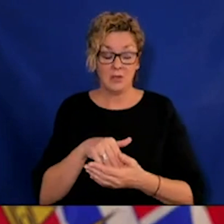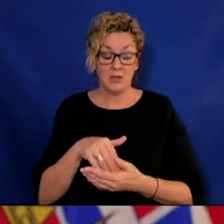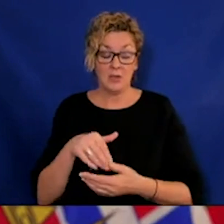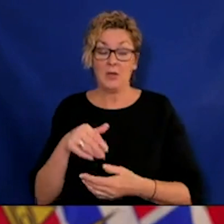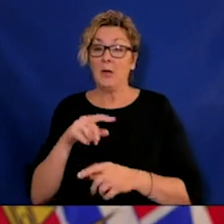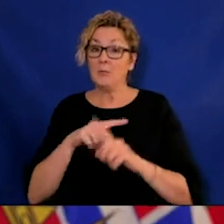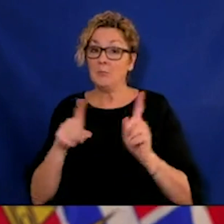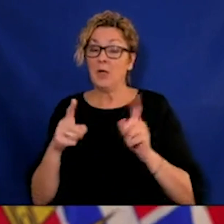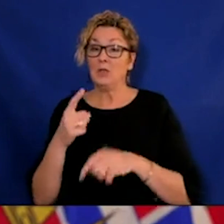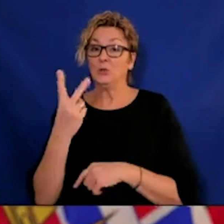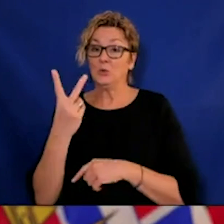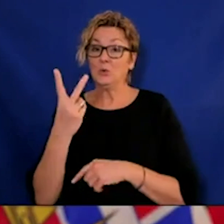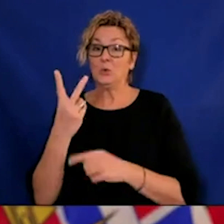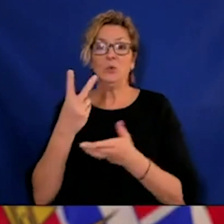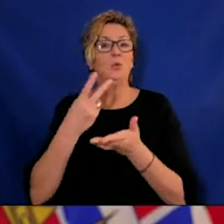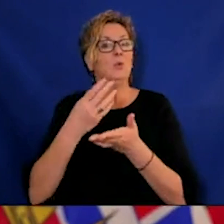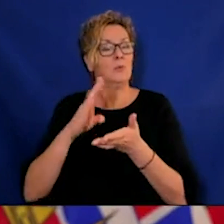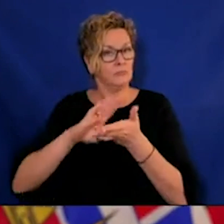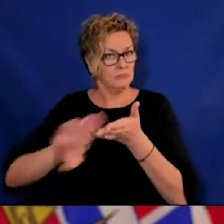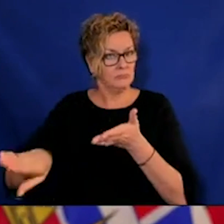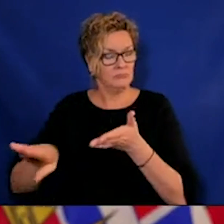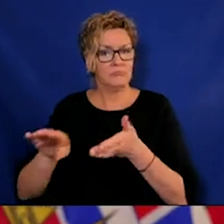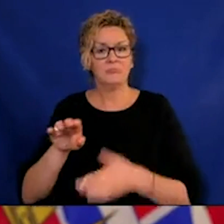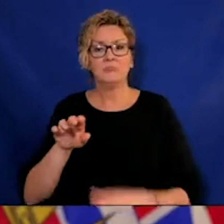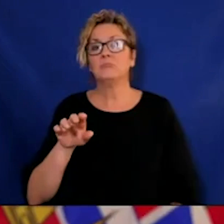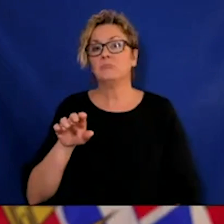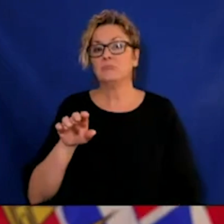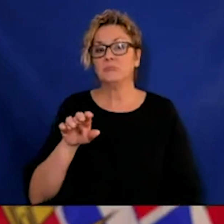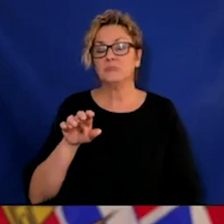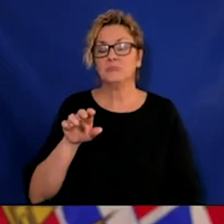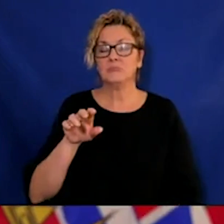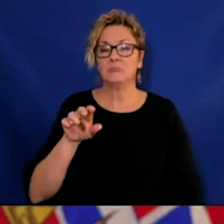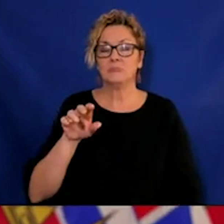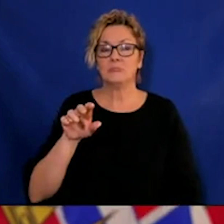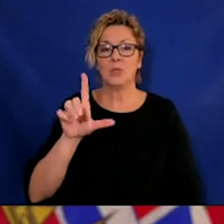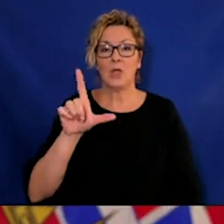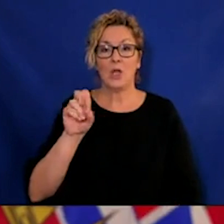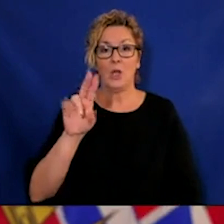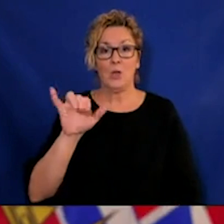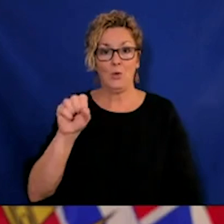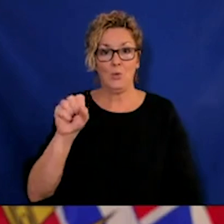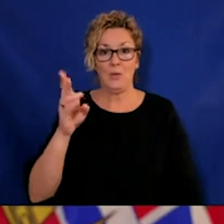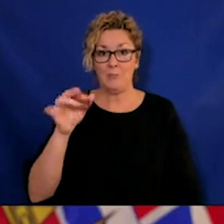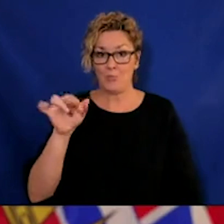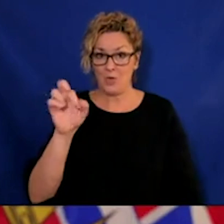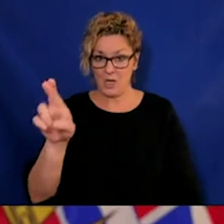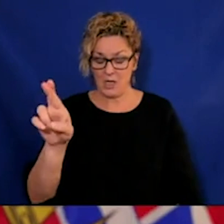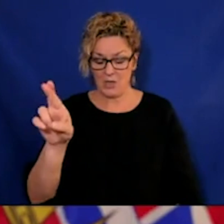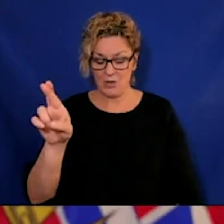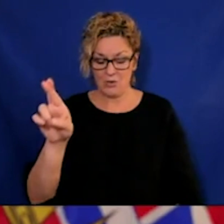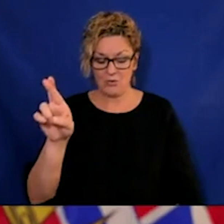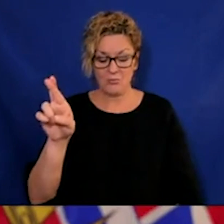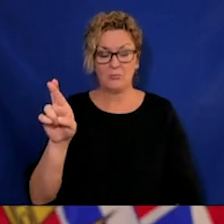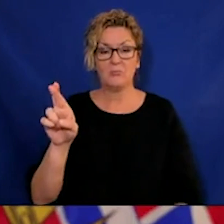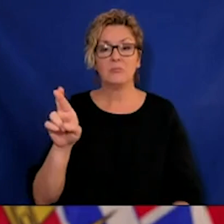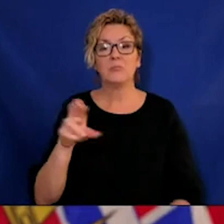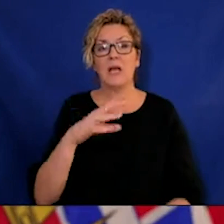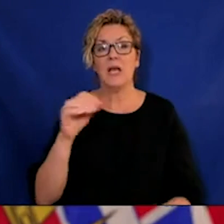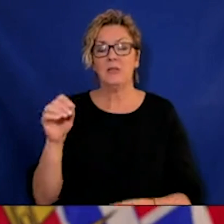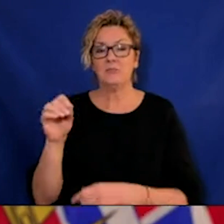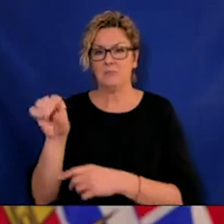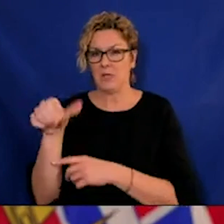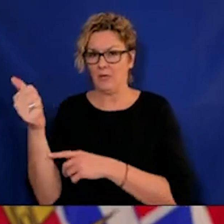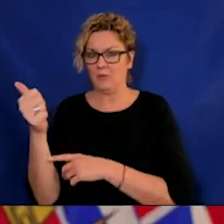Kiwanis Care Centre and Louis Breyer Home. We now have 57 active outbreaks in long-term care and assisted living